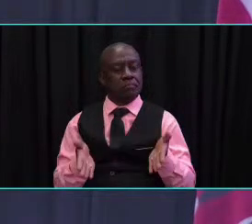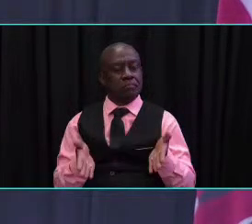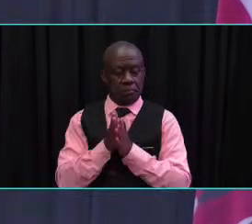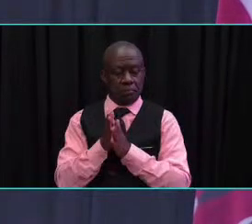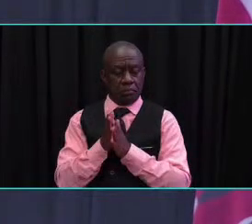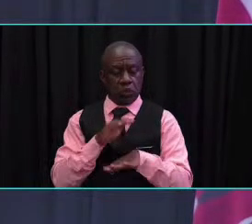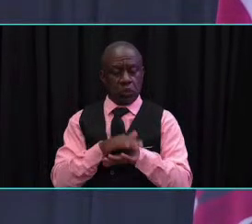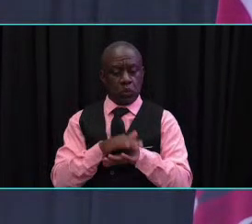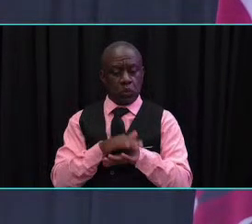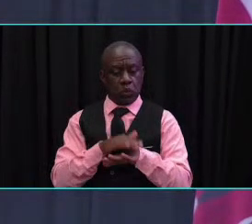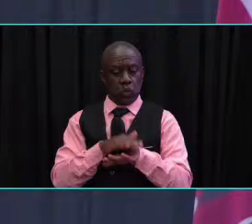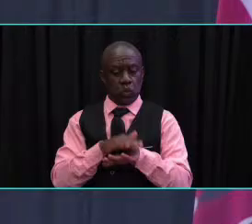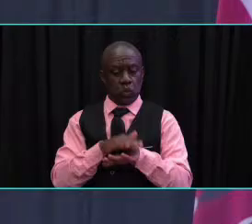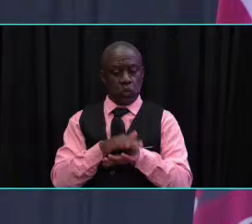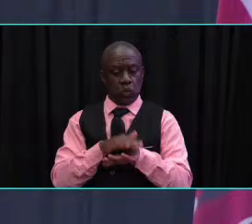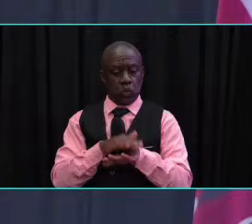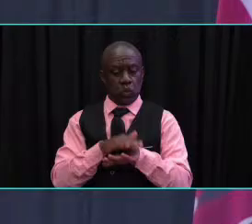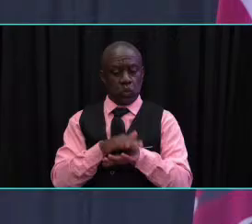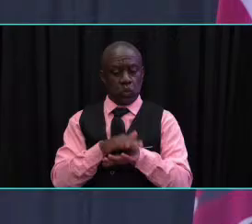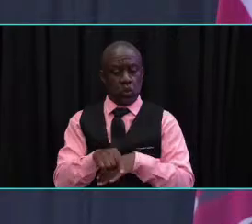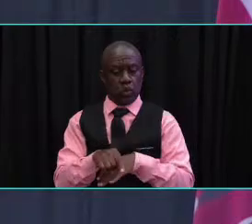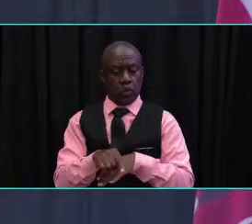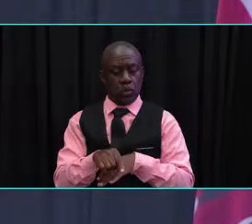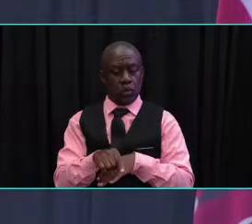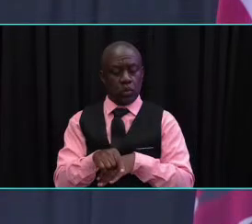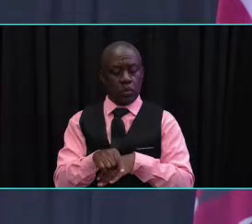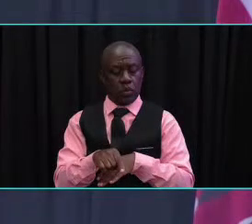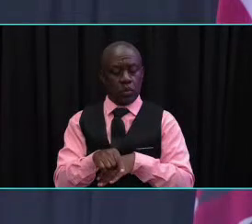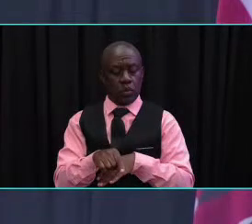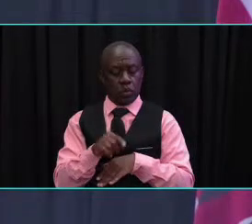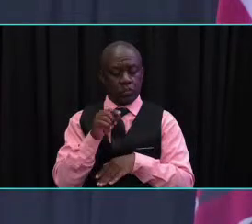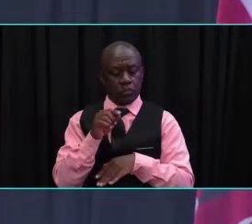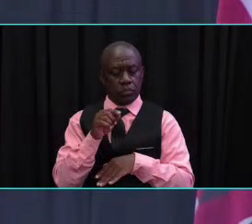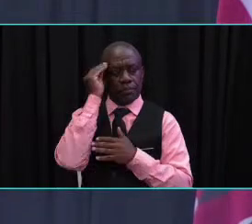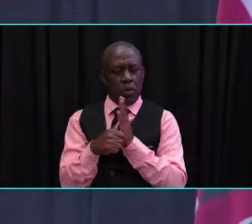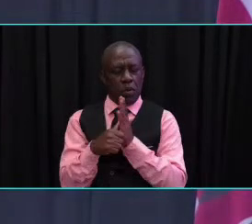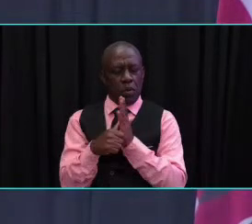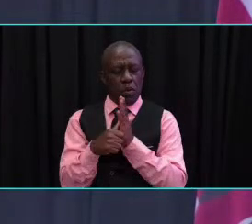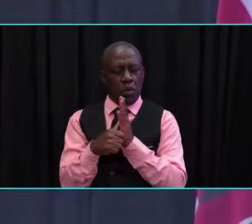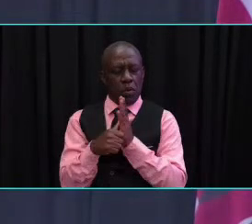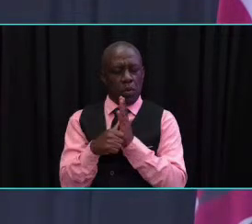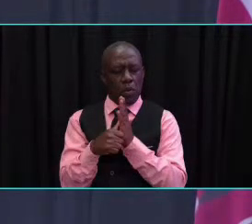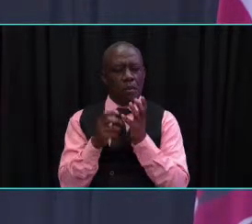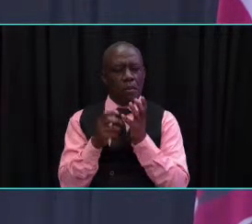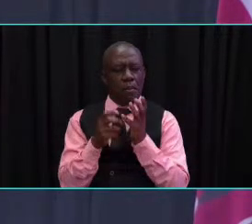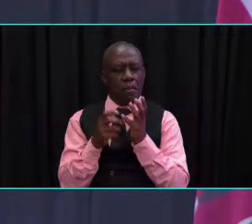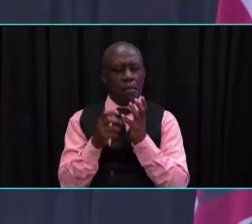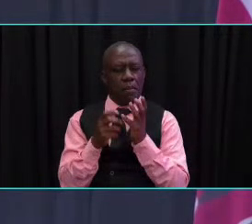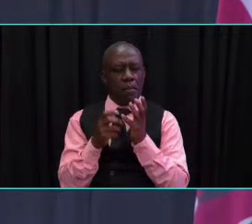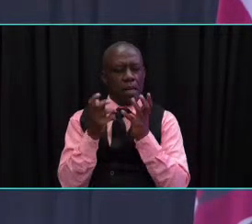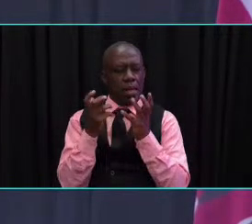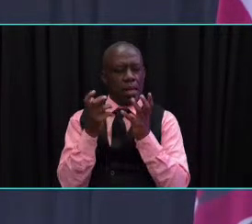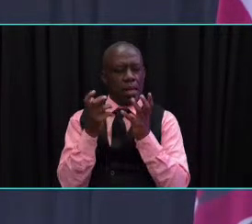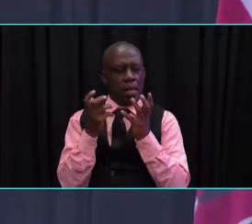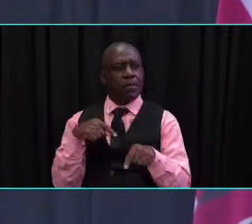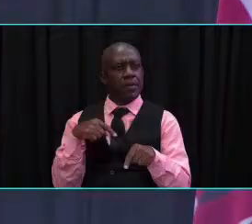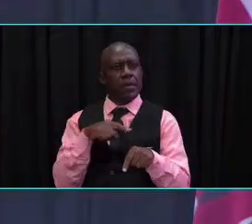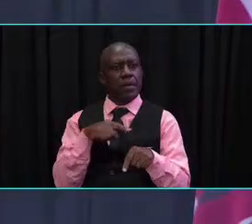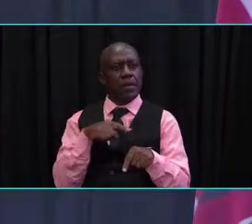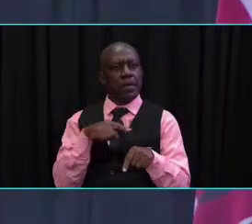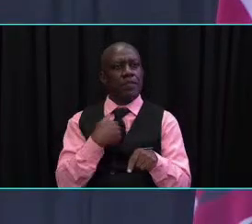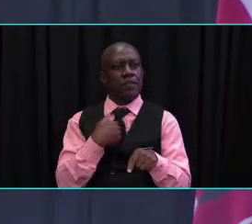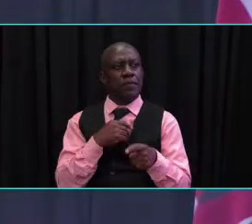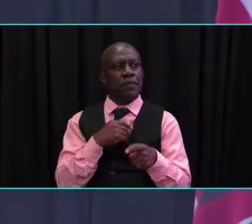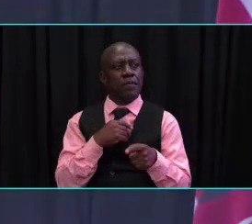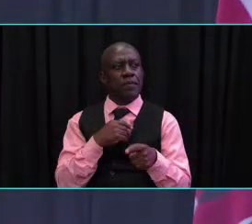question you asked about education. I think the main problem we have is not